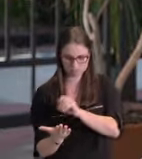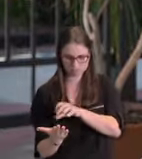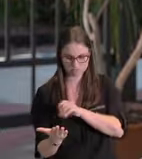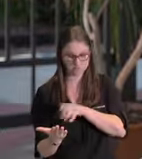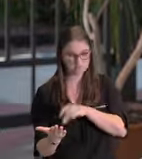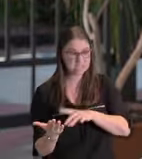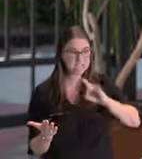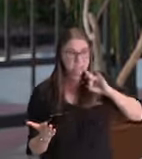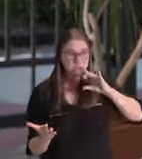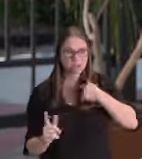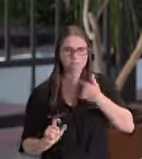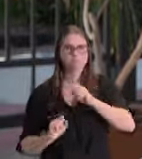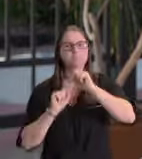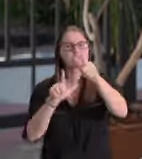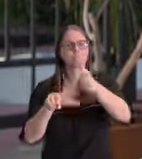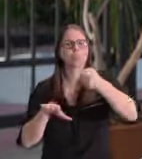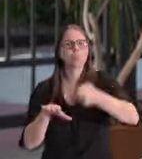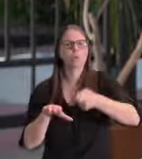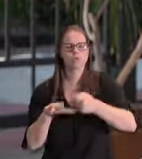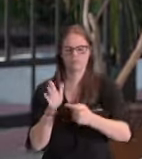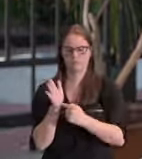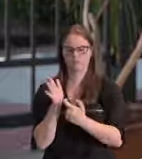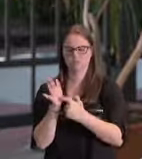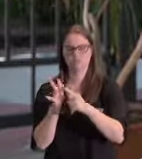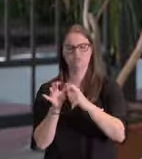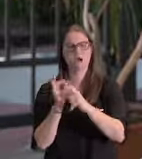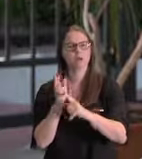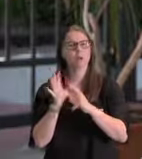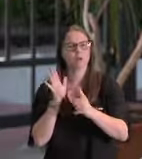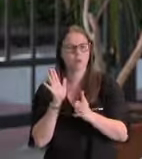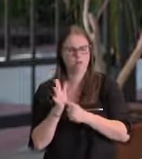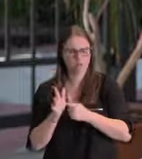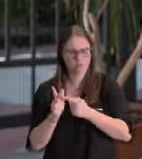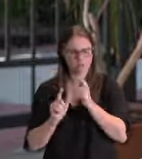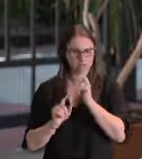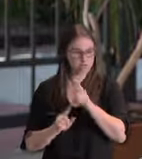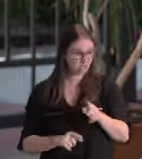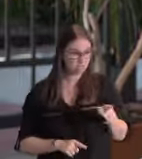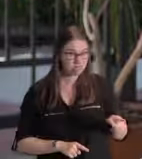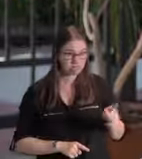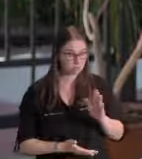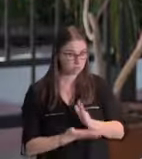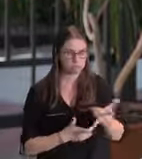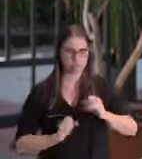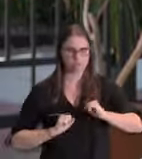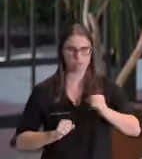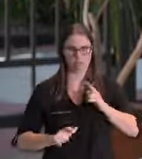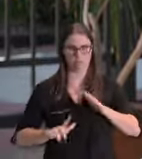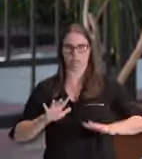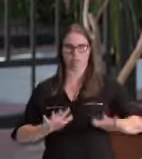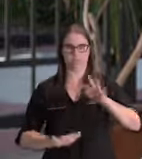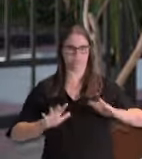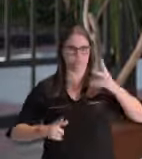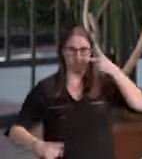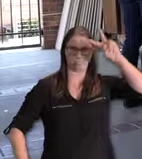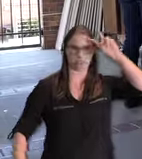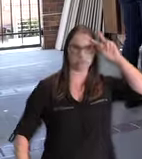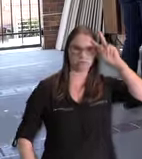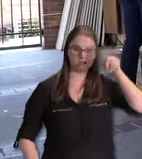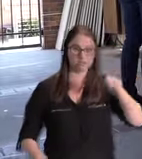just said down in case we have to go to a tribunal. And as soon as I said that, the whole situation